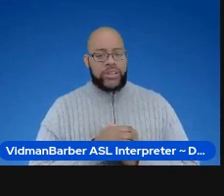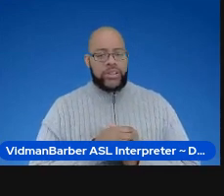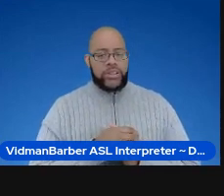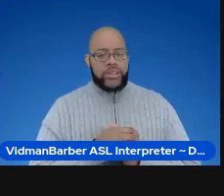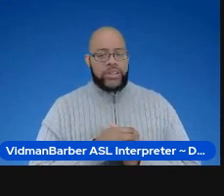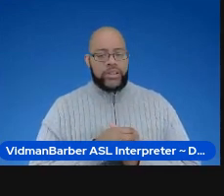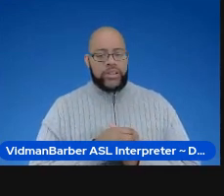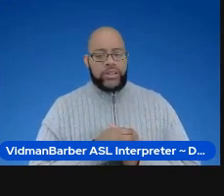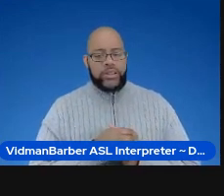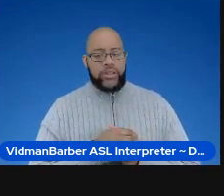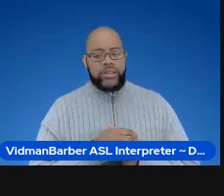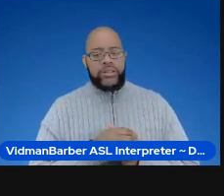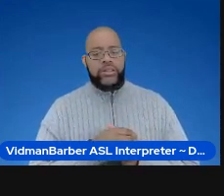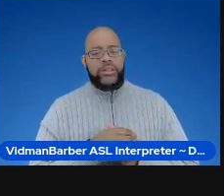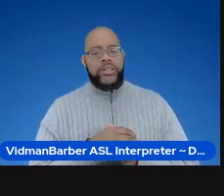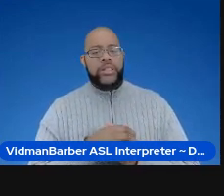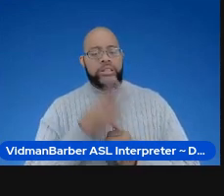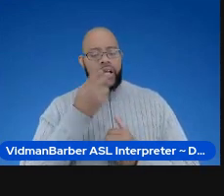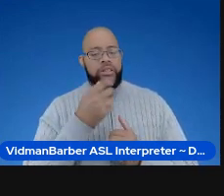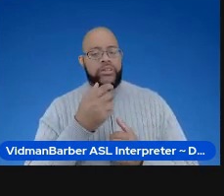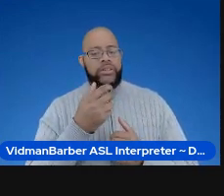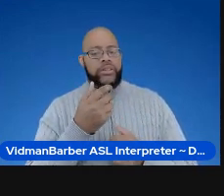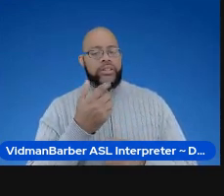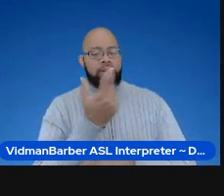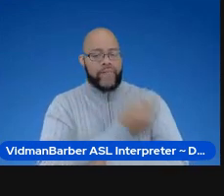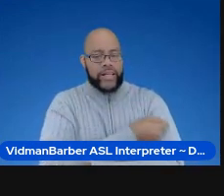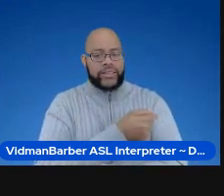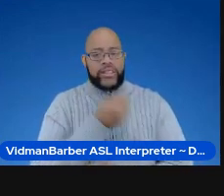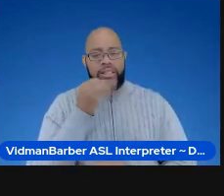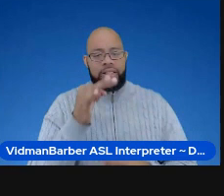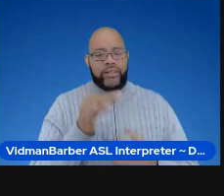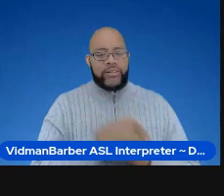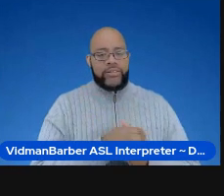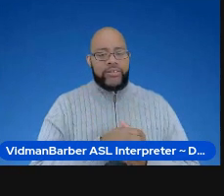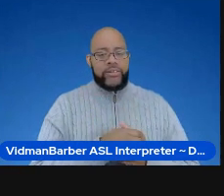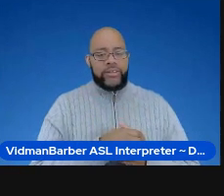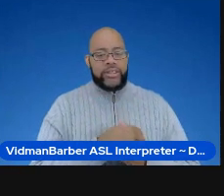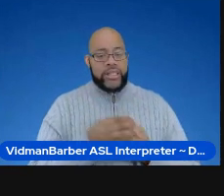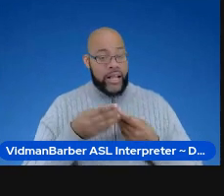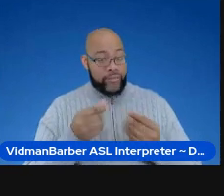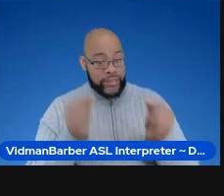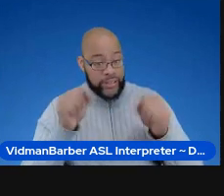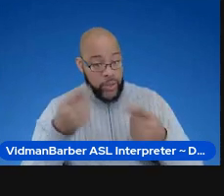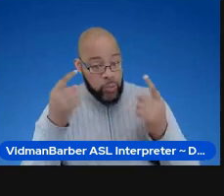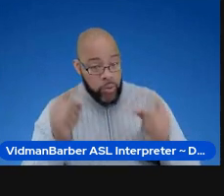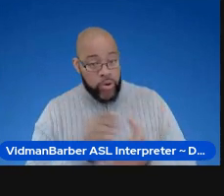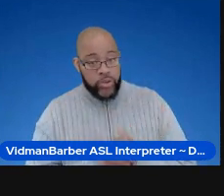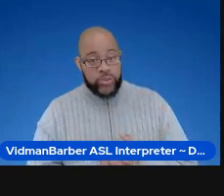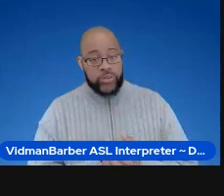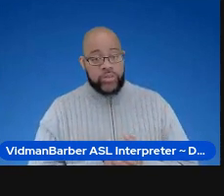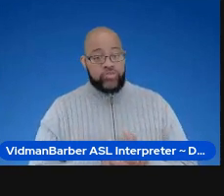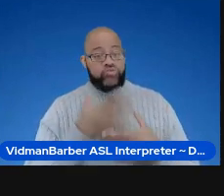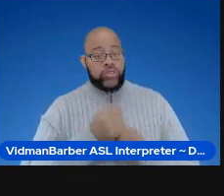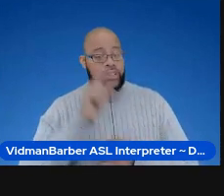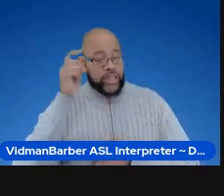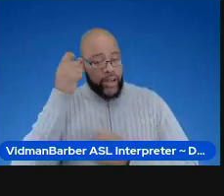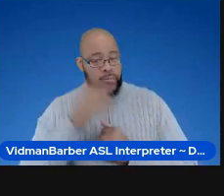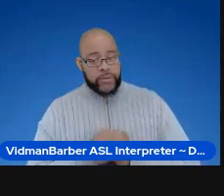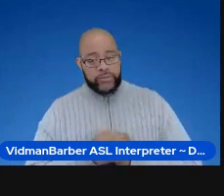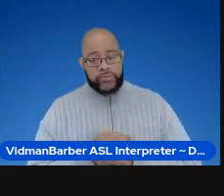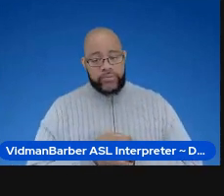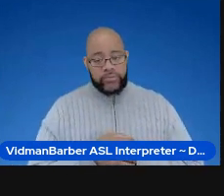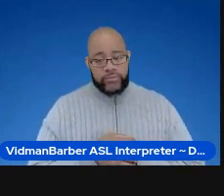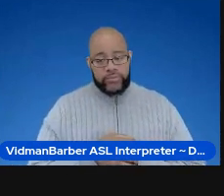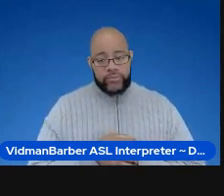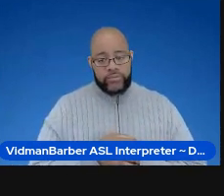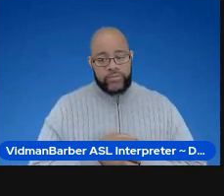the vaccines, whether the efficacy of the vaccines, trusting the government,